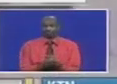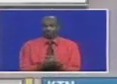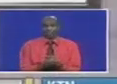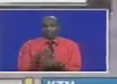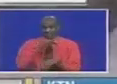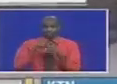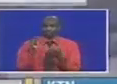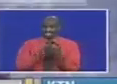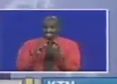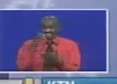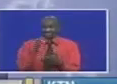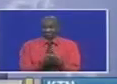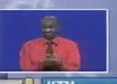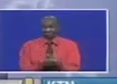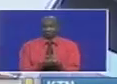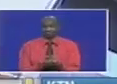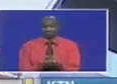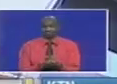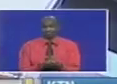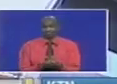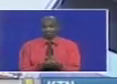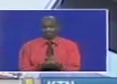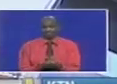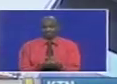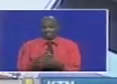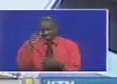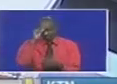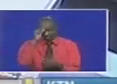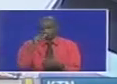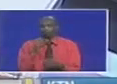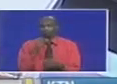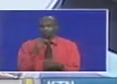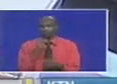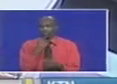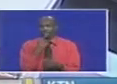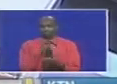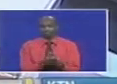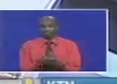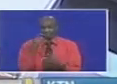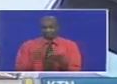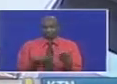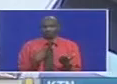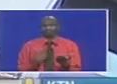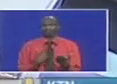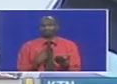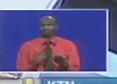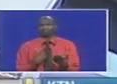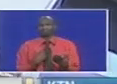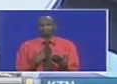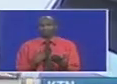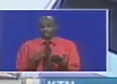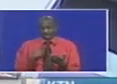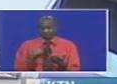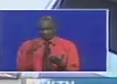all right, Mr. PS, the Governor of Turkana, Josephat Nanok, faulting the national government over your